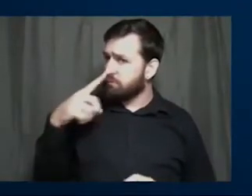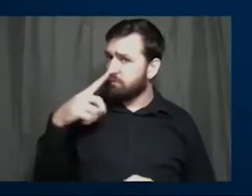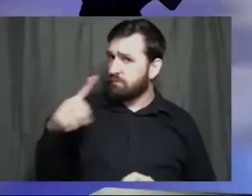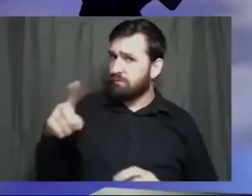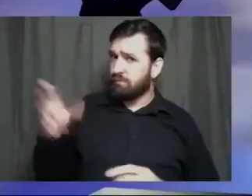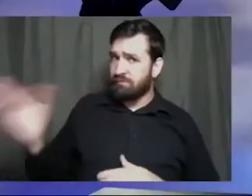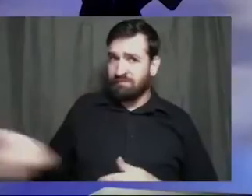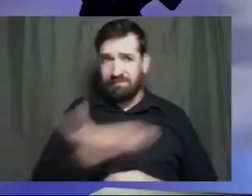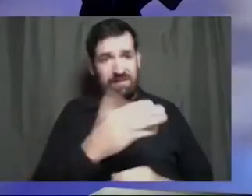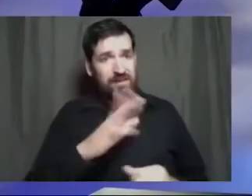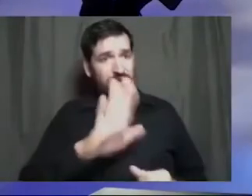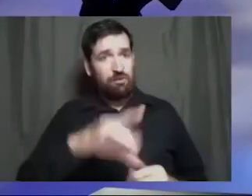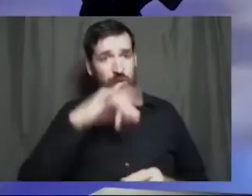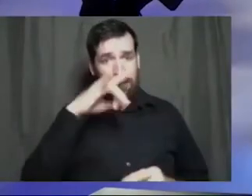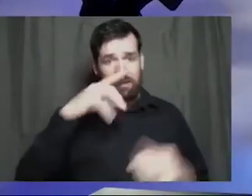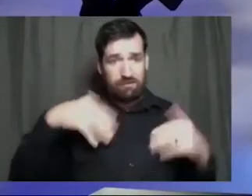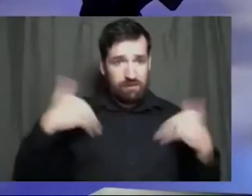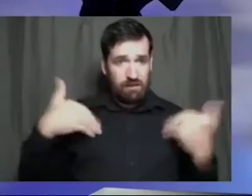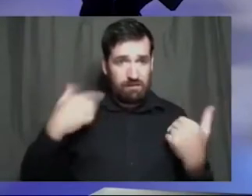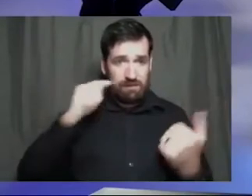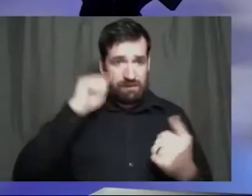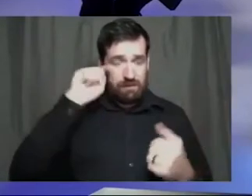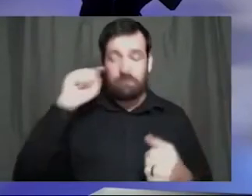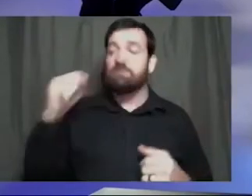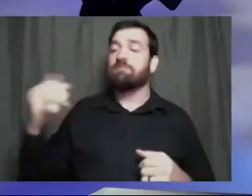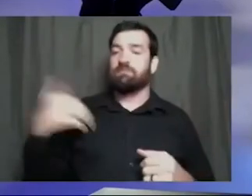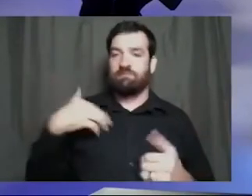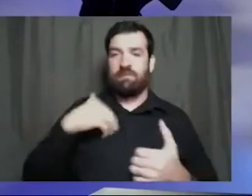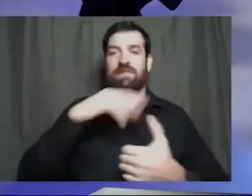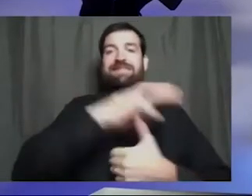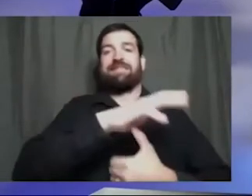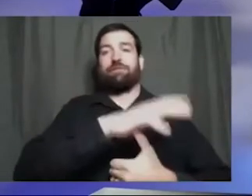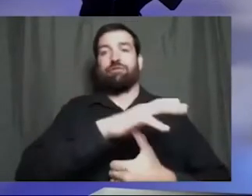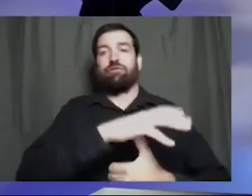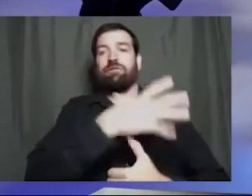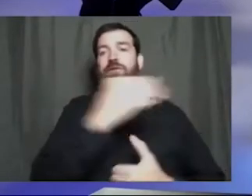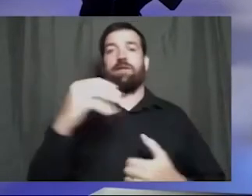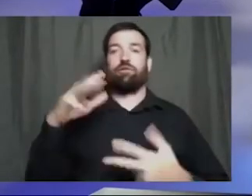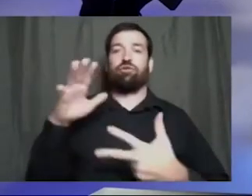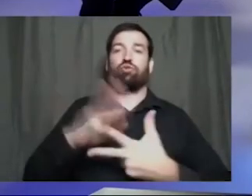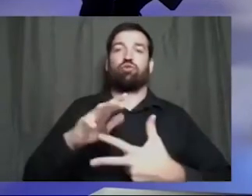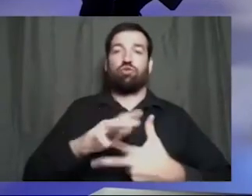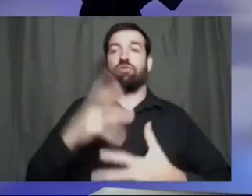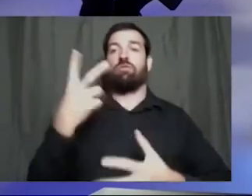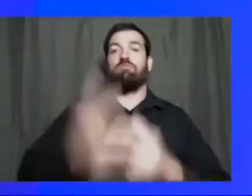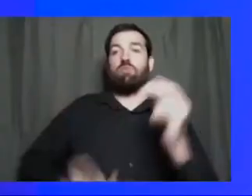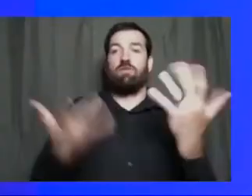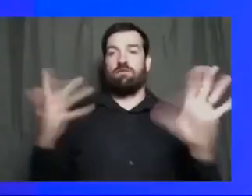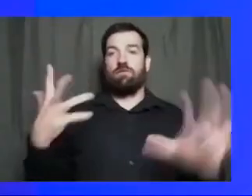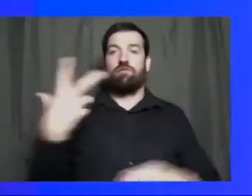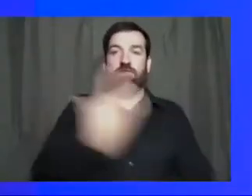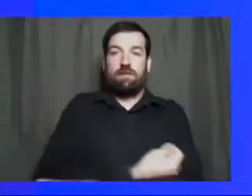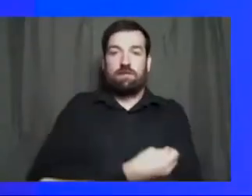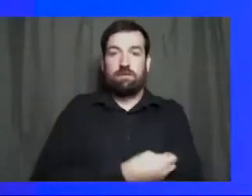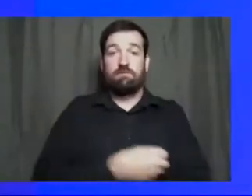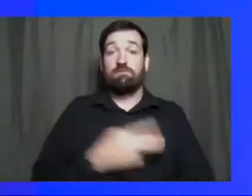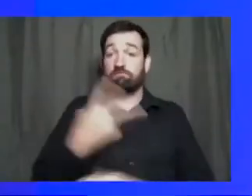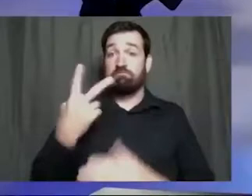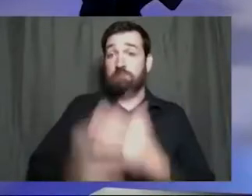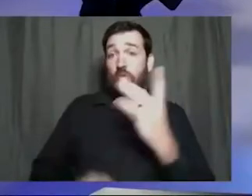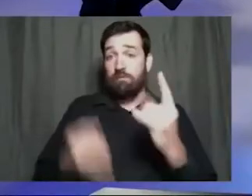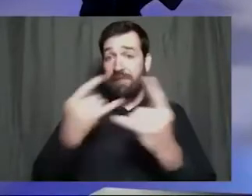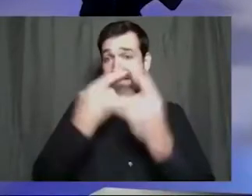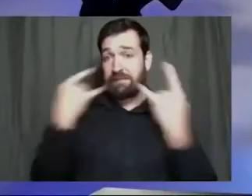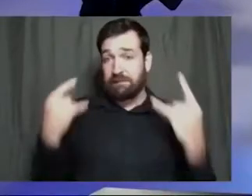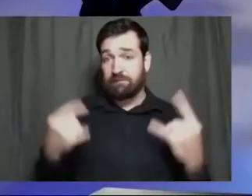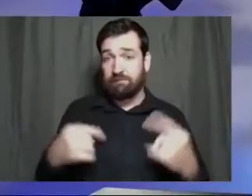younger, but just teenagers, right? I have a senior and a junior, and they both have been vaccinated, and they both are planning on wearing masks. And you know, I ask